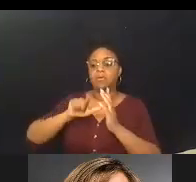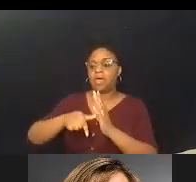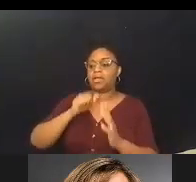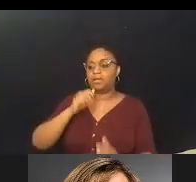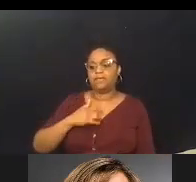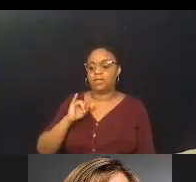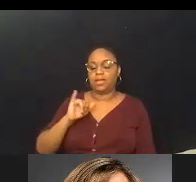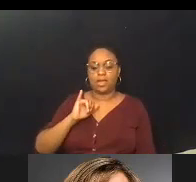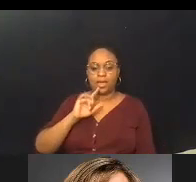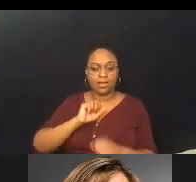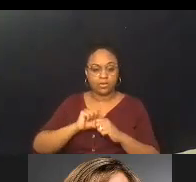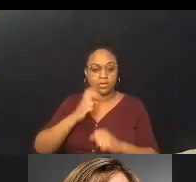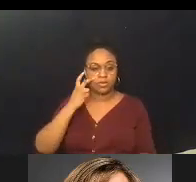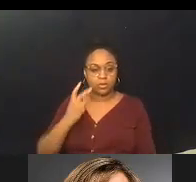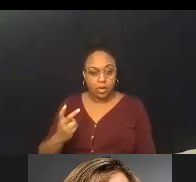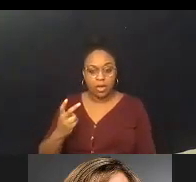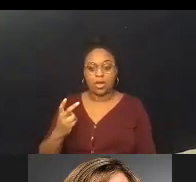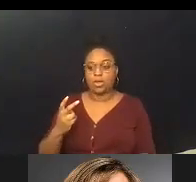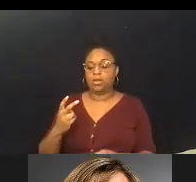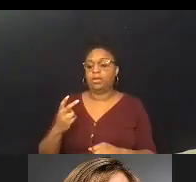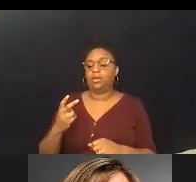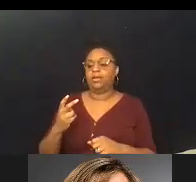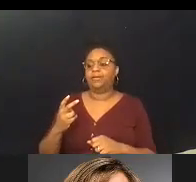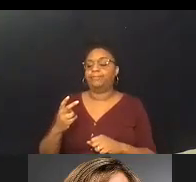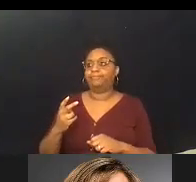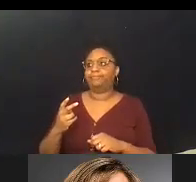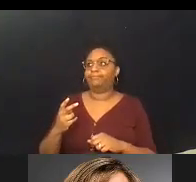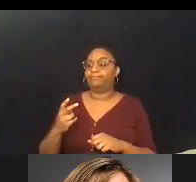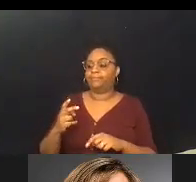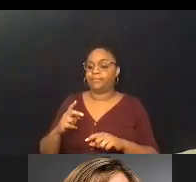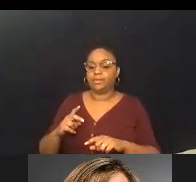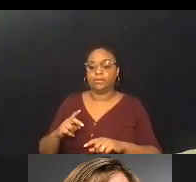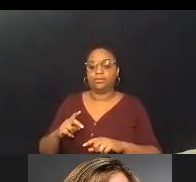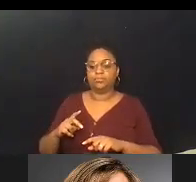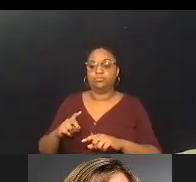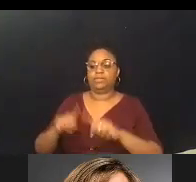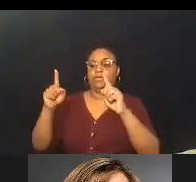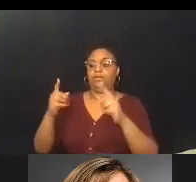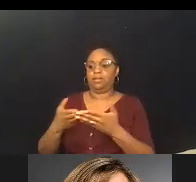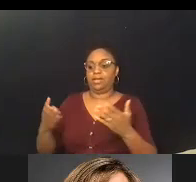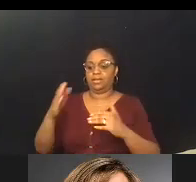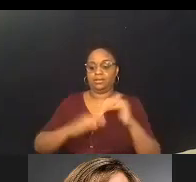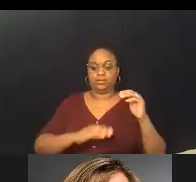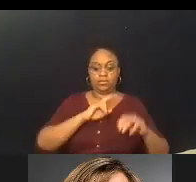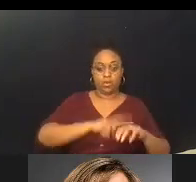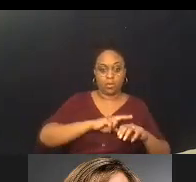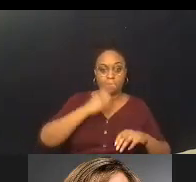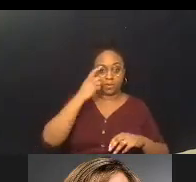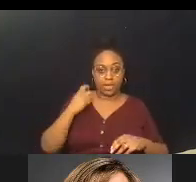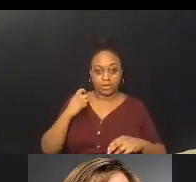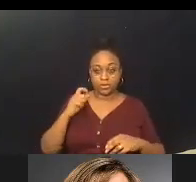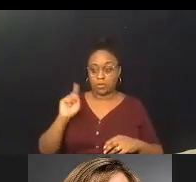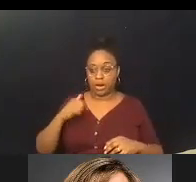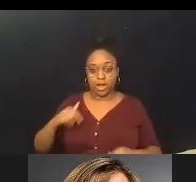of opposing or different things to like what was normal for me because of the neighborhood at first that I grew up